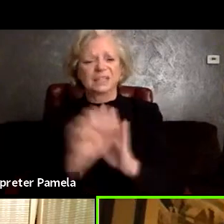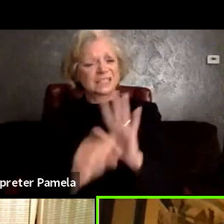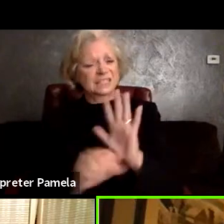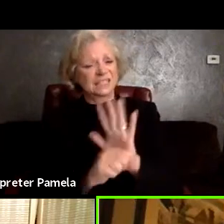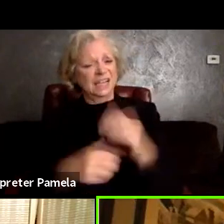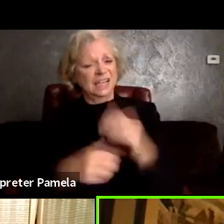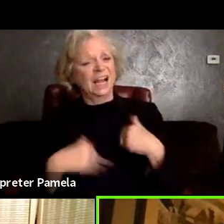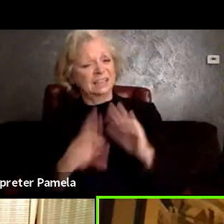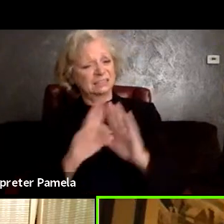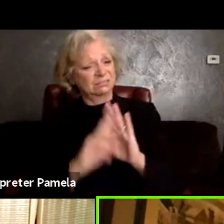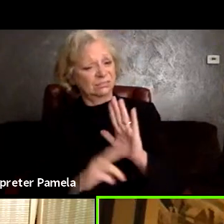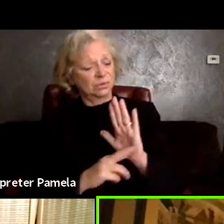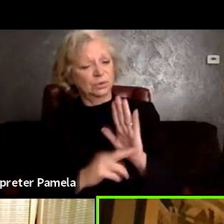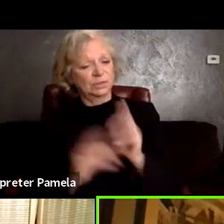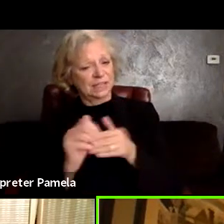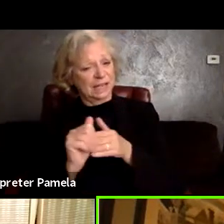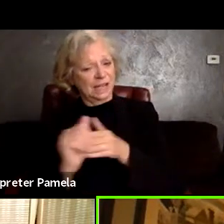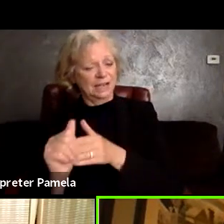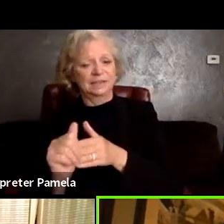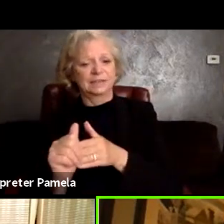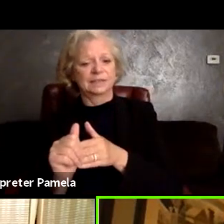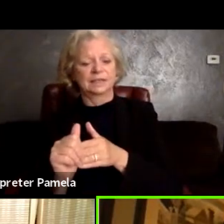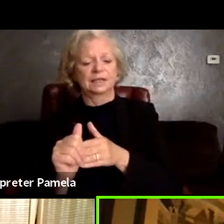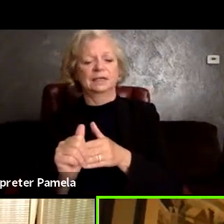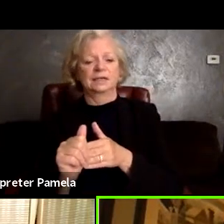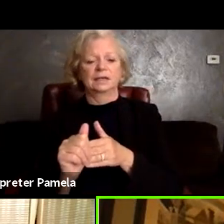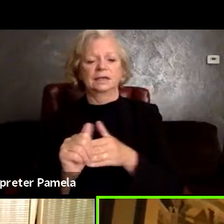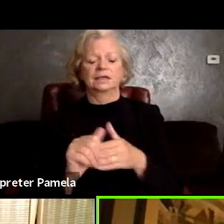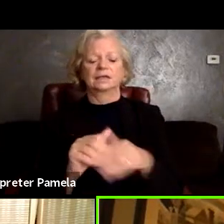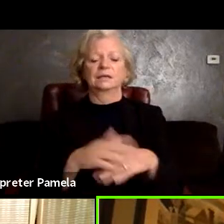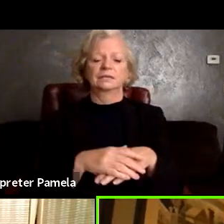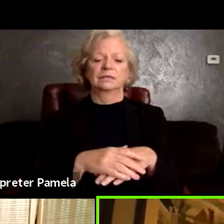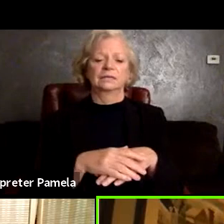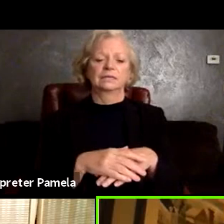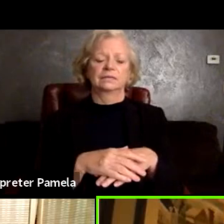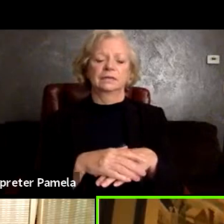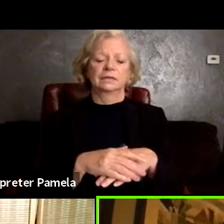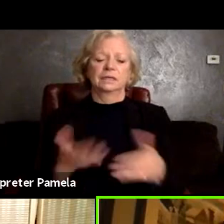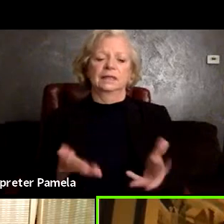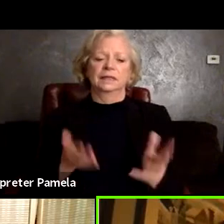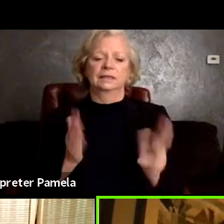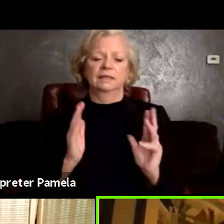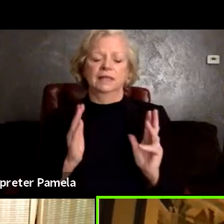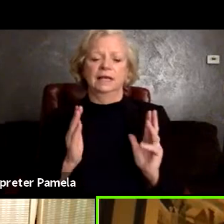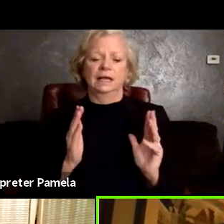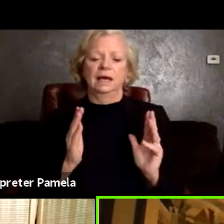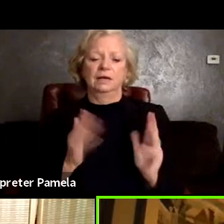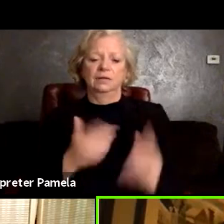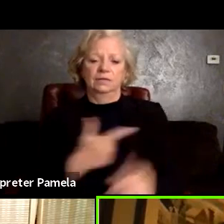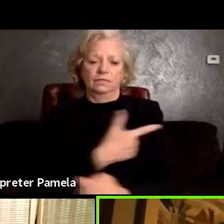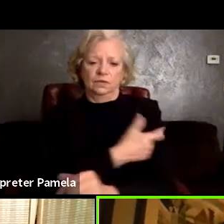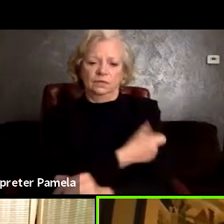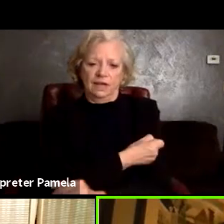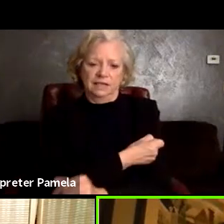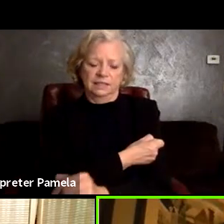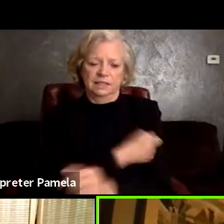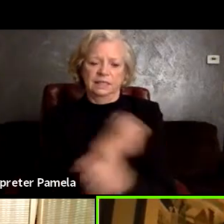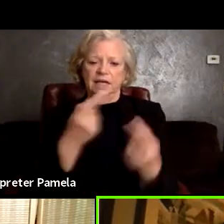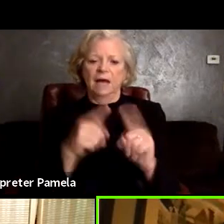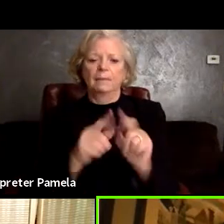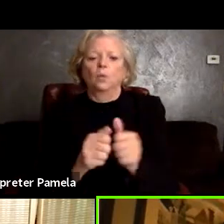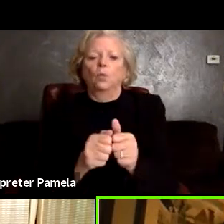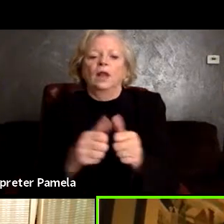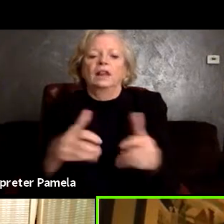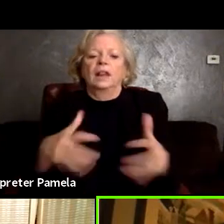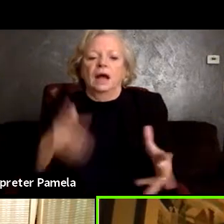guidance around minor consent for vaccine, and they allowed for for vaccine to happen without the parent being